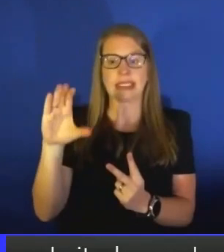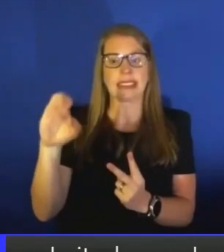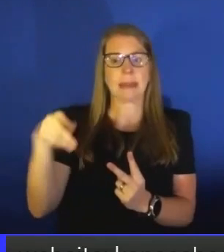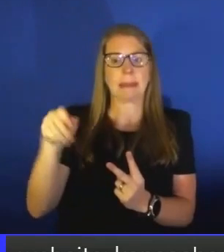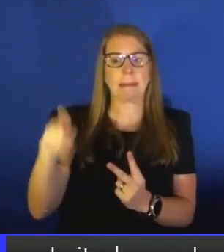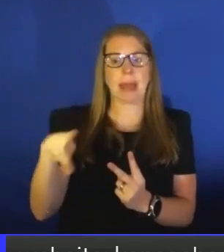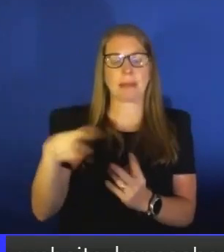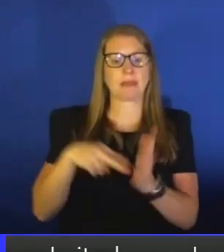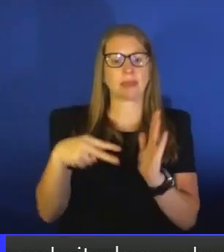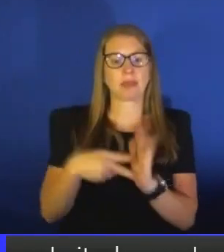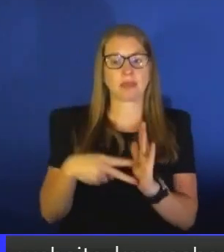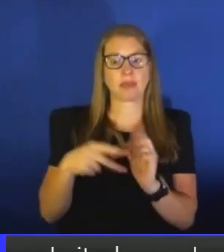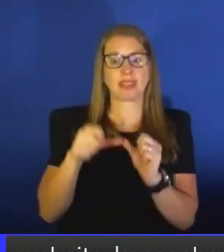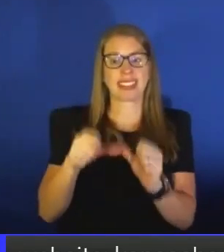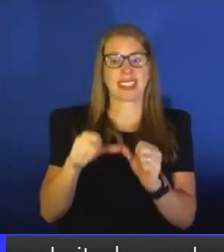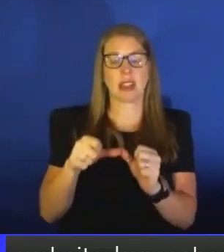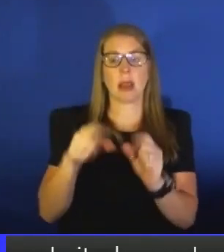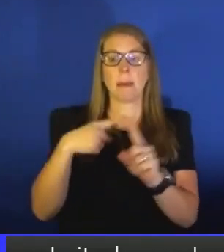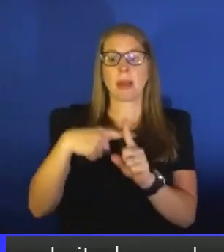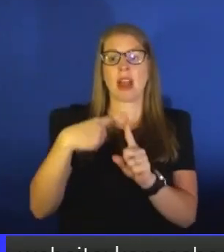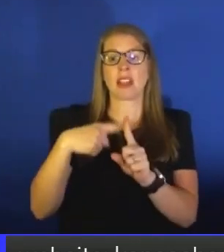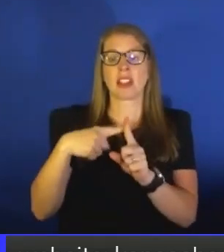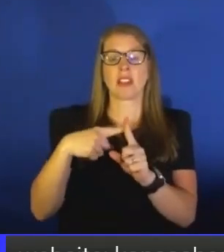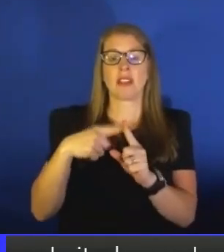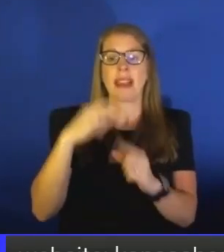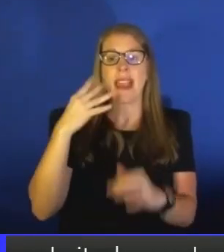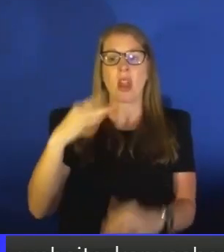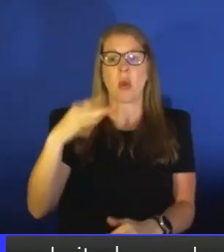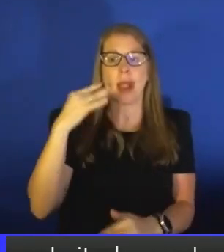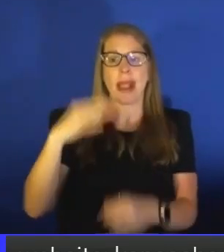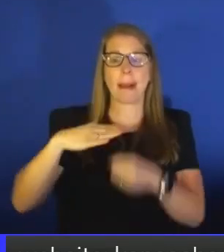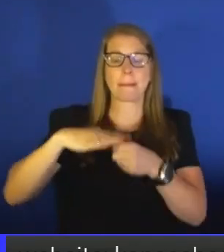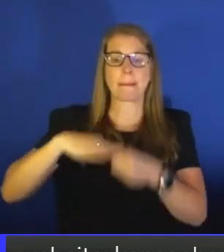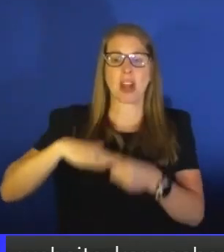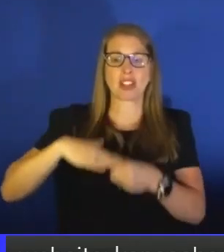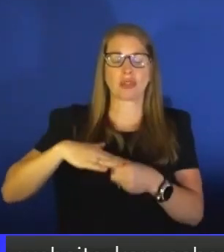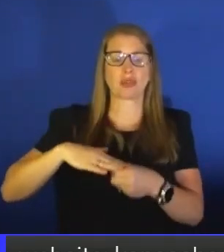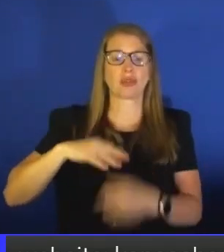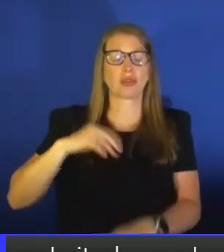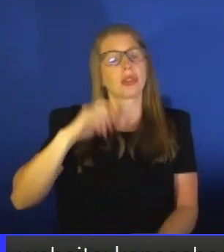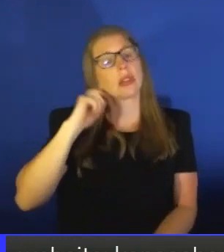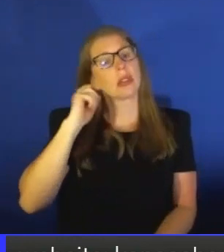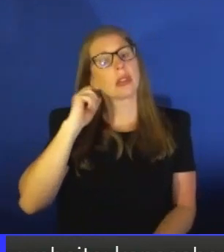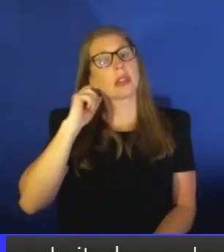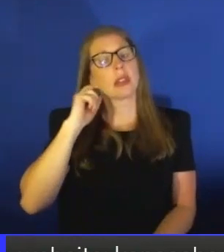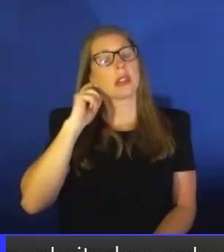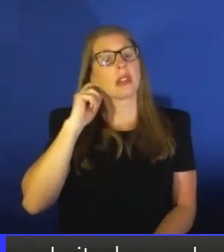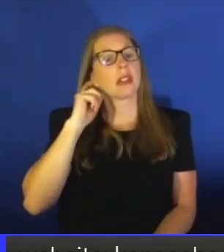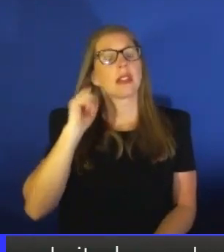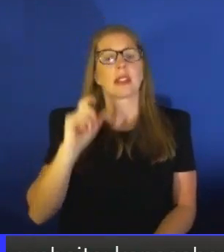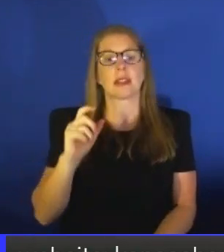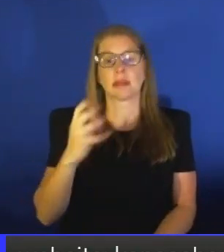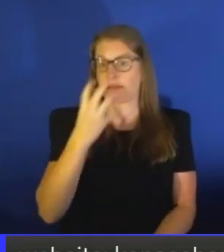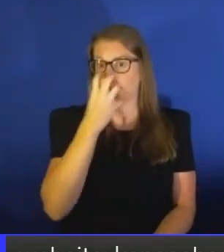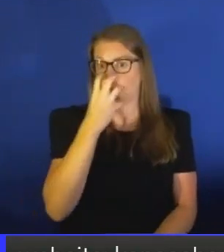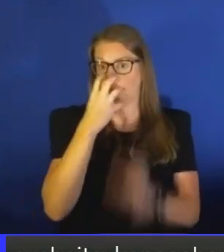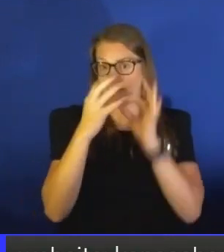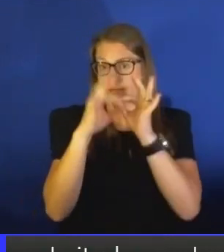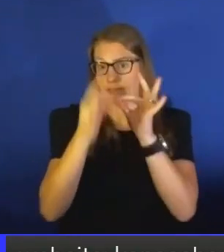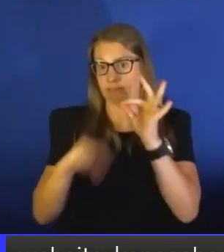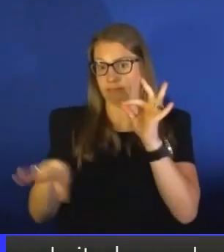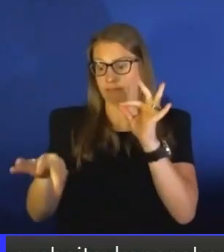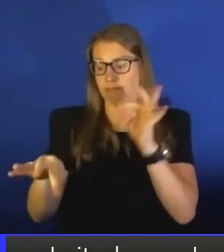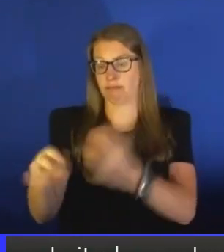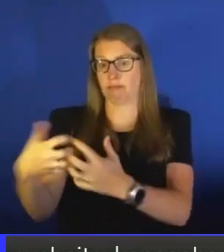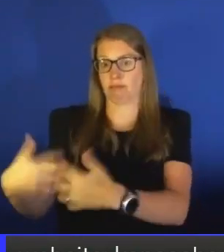mean continuous positive airway pressure, and it's basically just a air compressor attached to a hose attached to a mask, and it uses